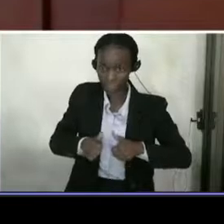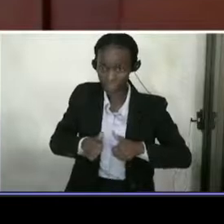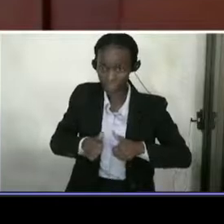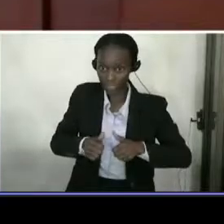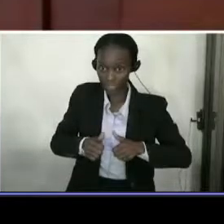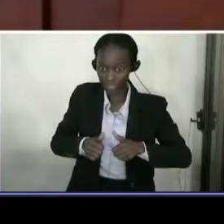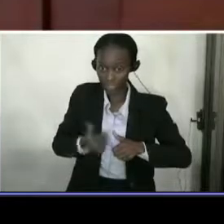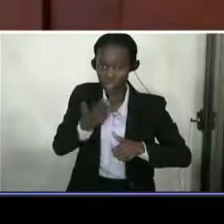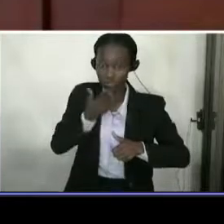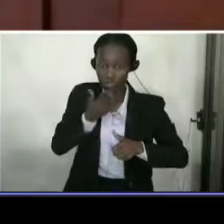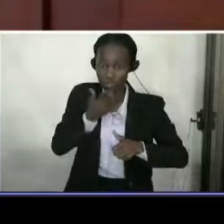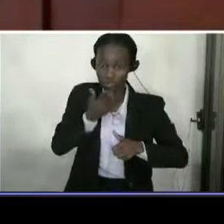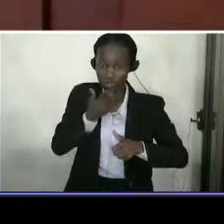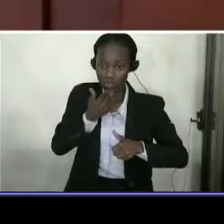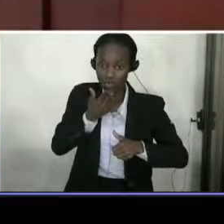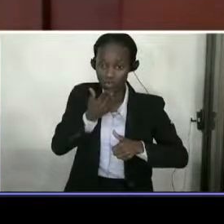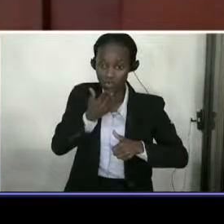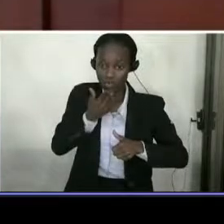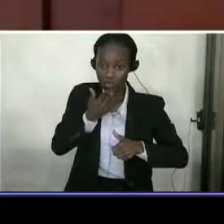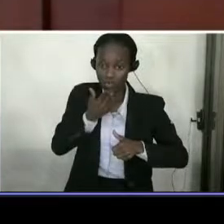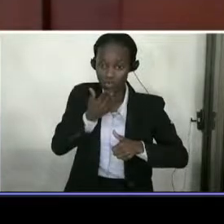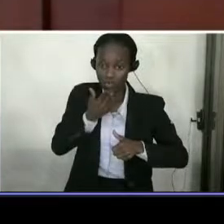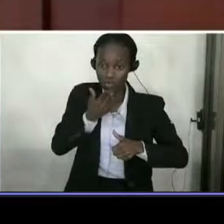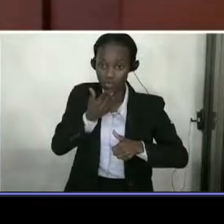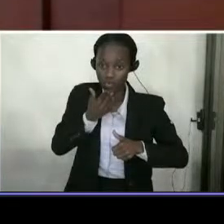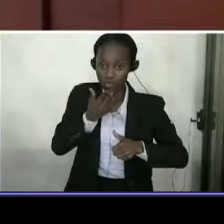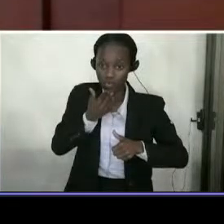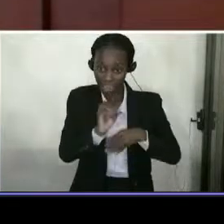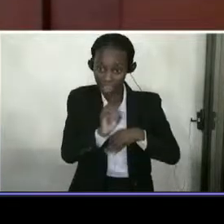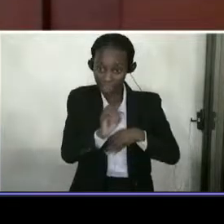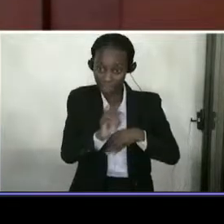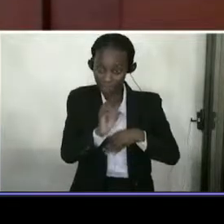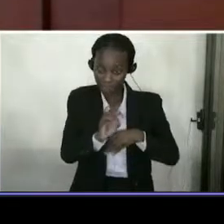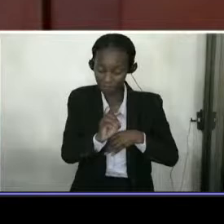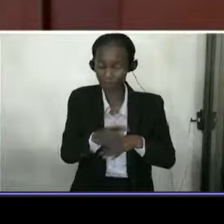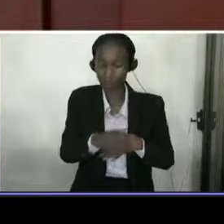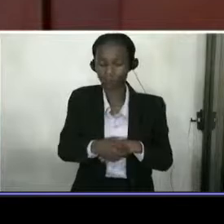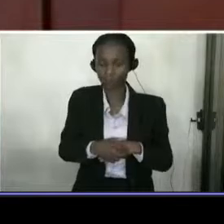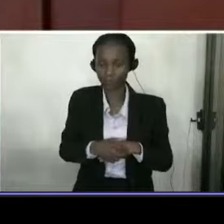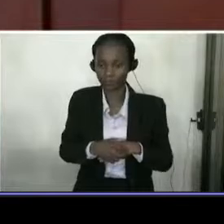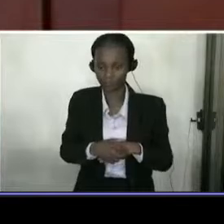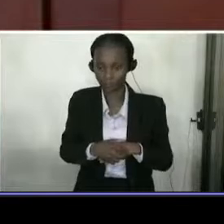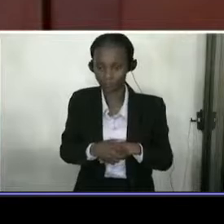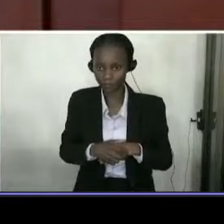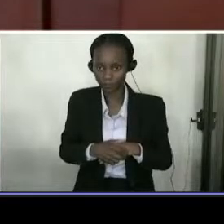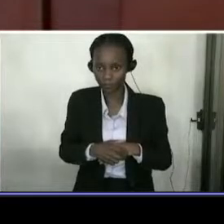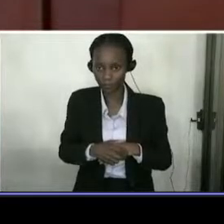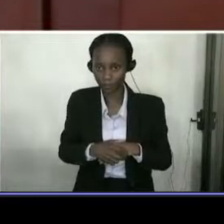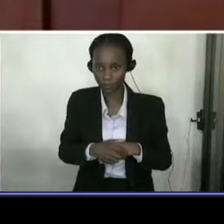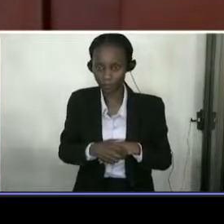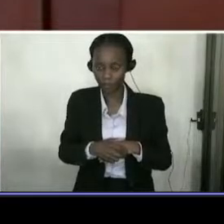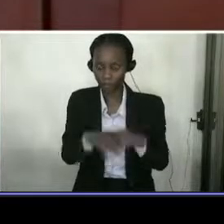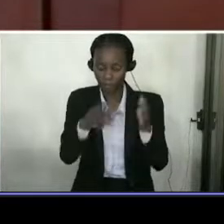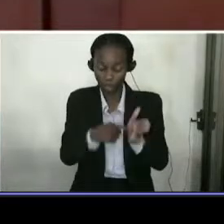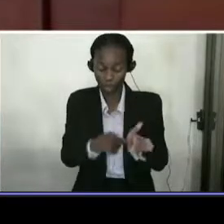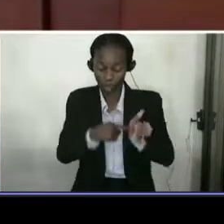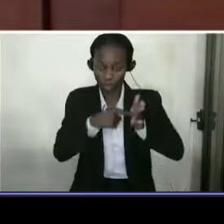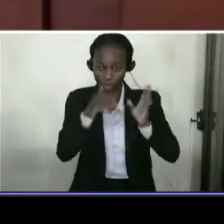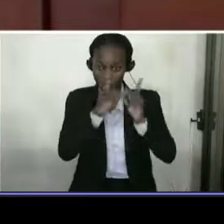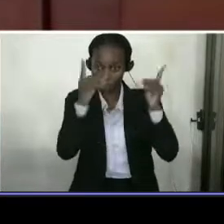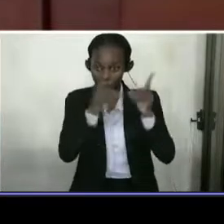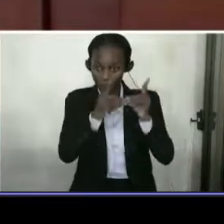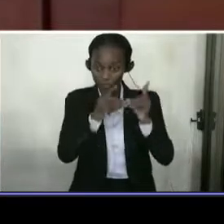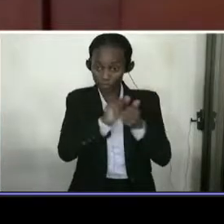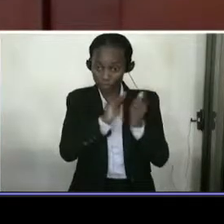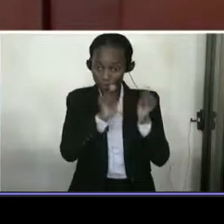responsible director. The committee notes the 8 vacant posts and understands the delays owing to the merging of the department with the sports